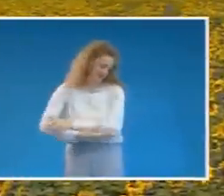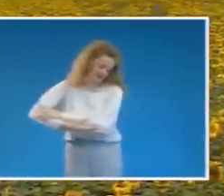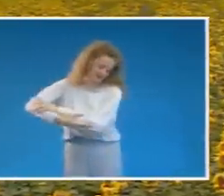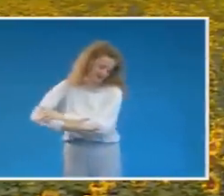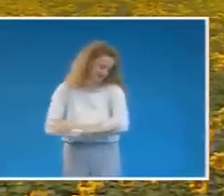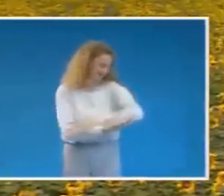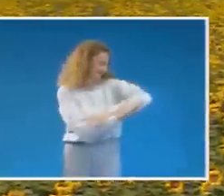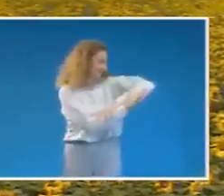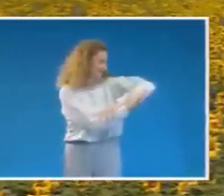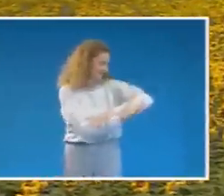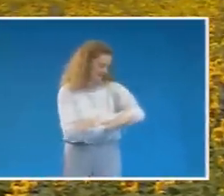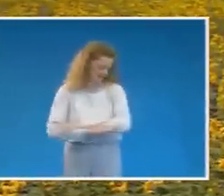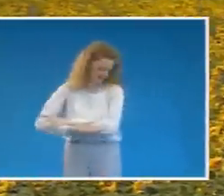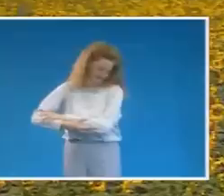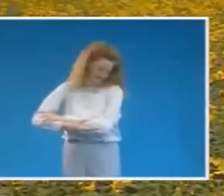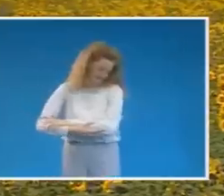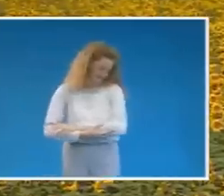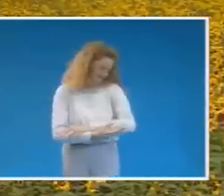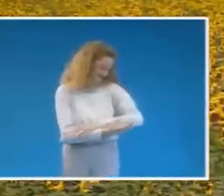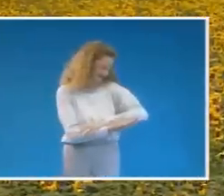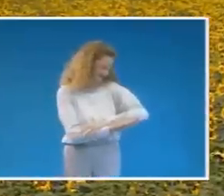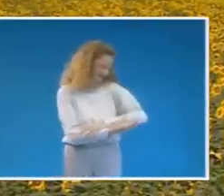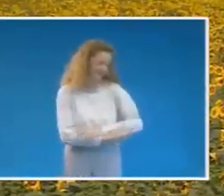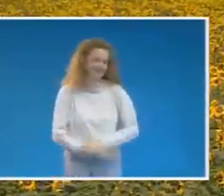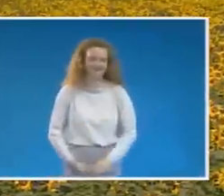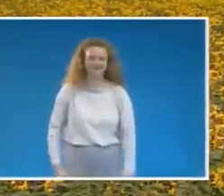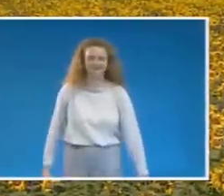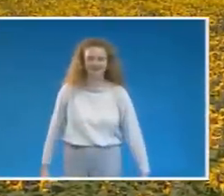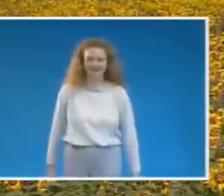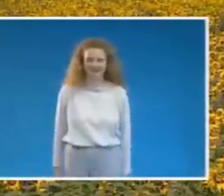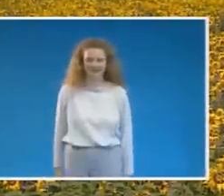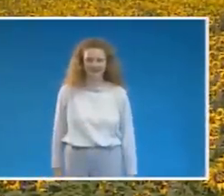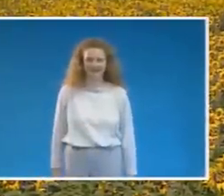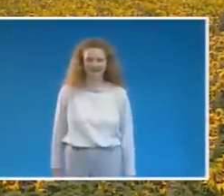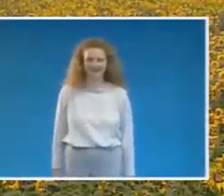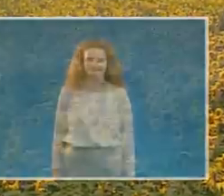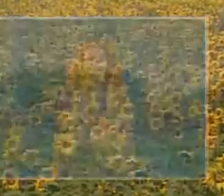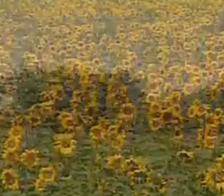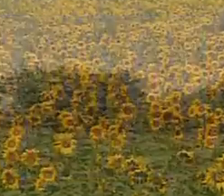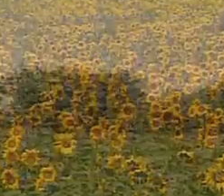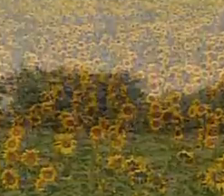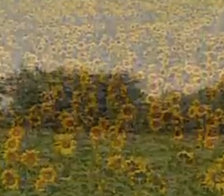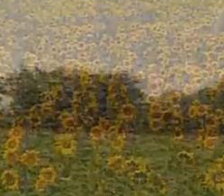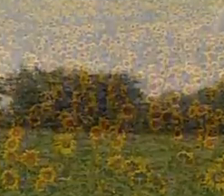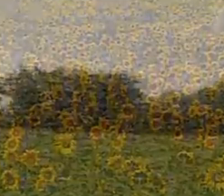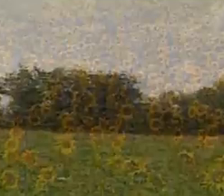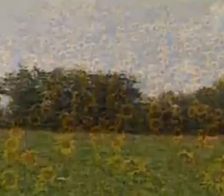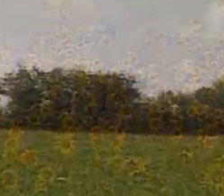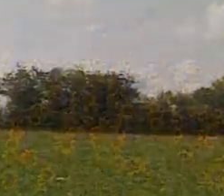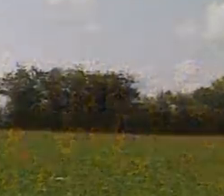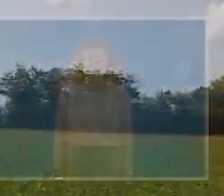baby's cradle, rock a baby by.